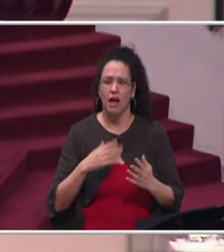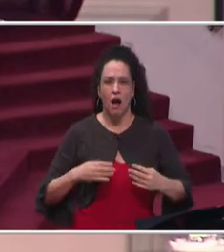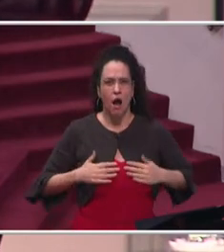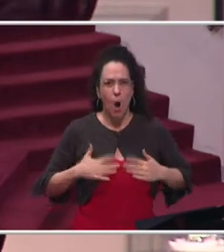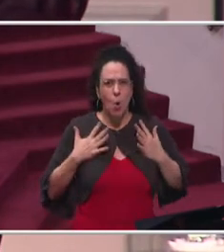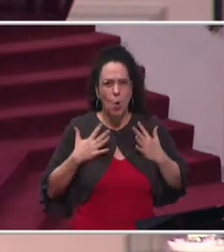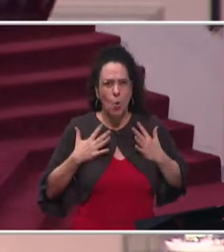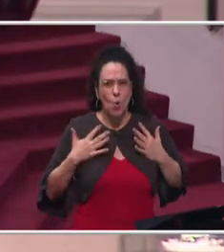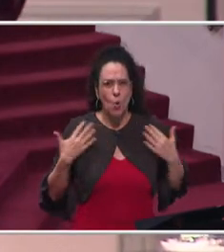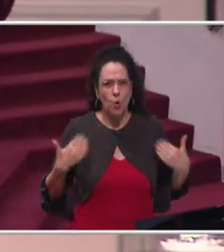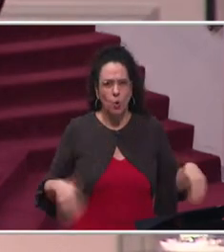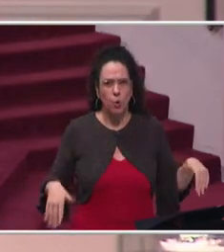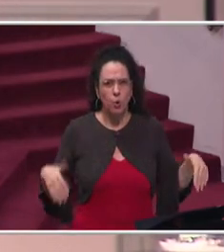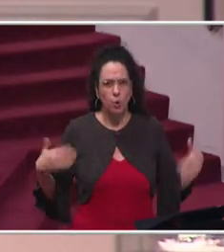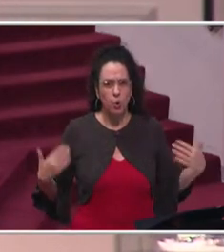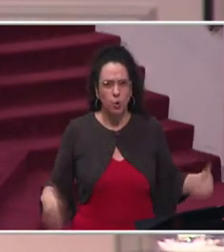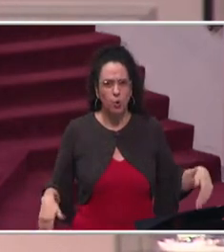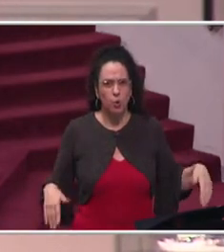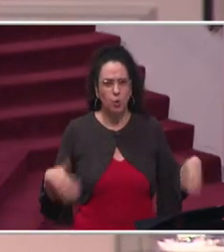gosh.